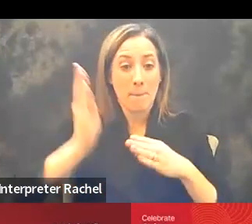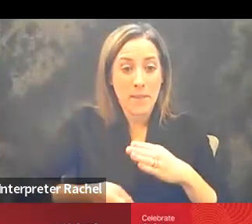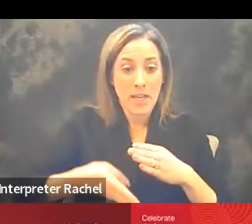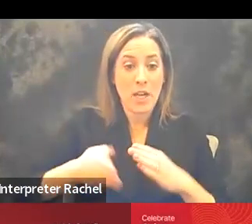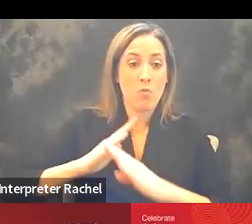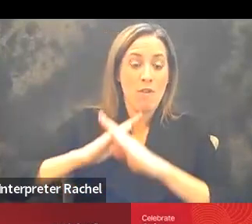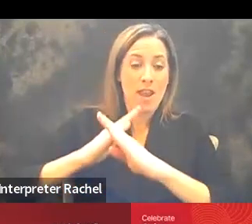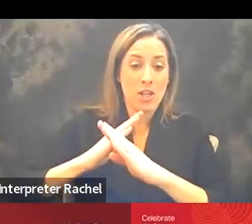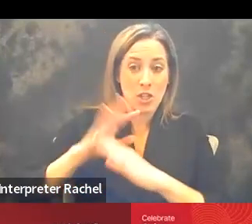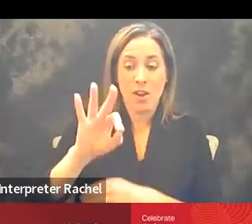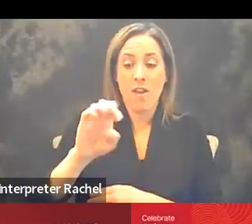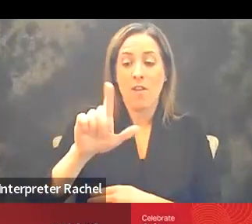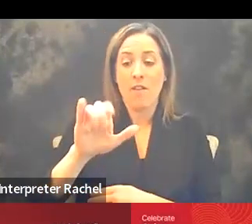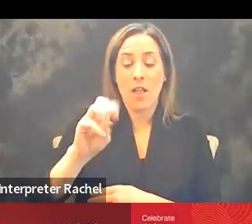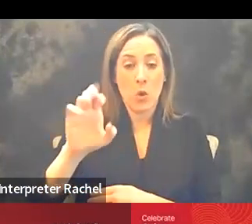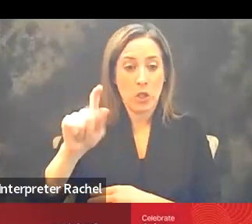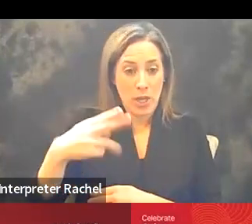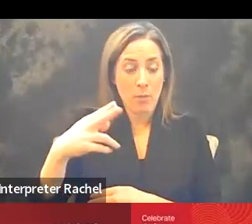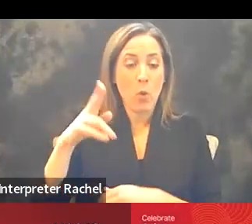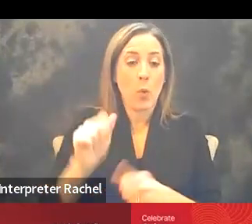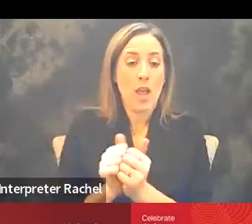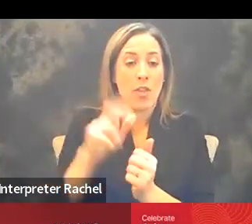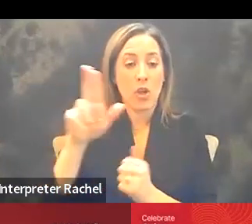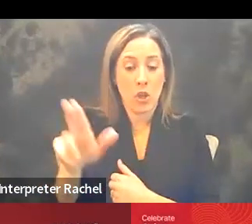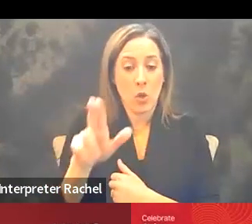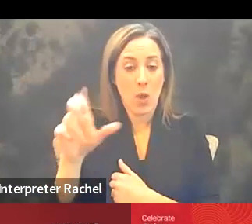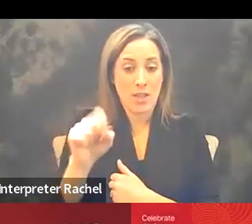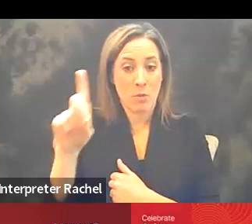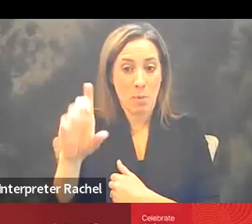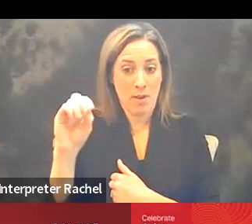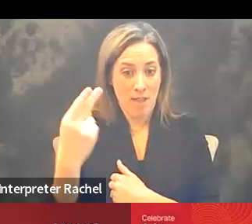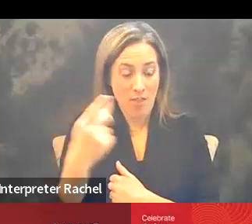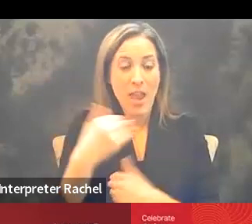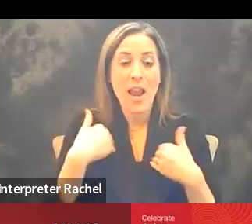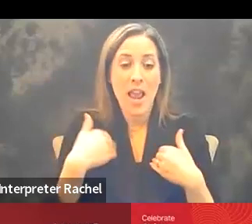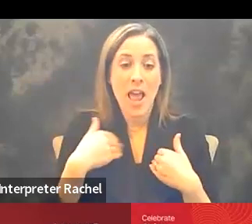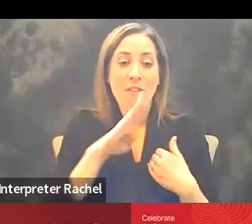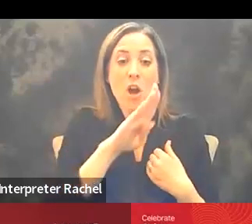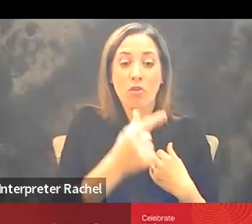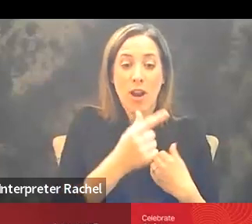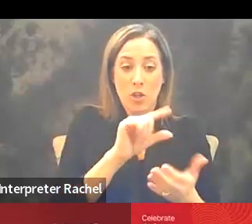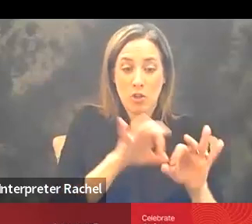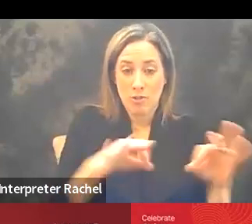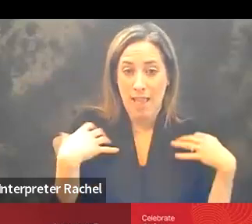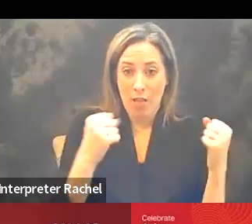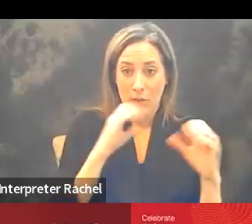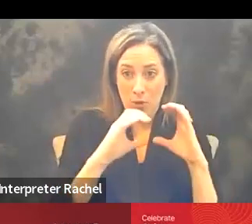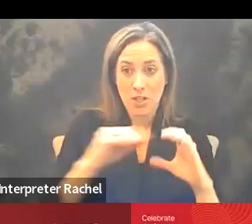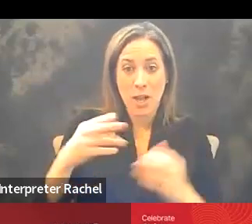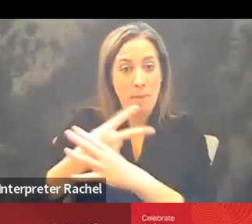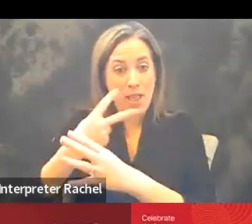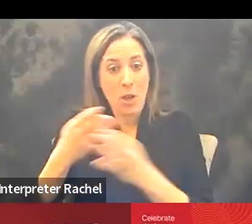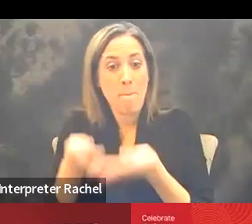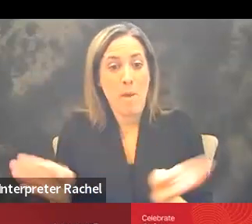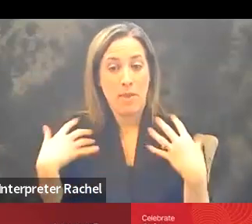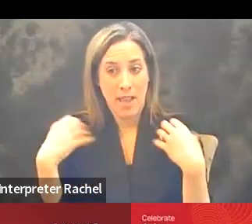the U.S. Department of Health and Human Services and holds an undergraduate degree in health education and a master's degree in public